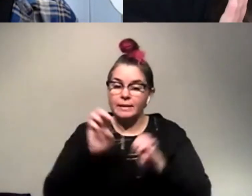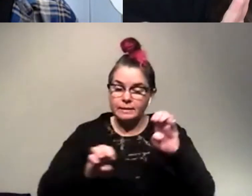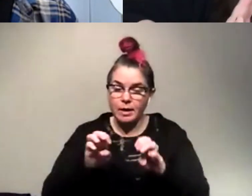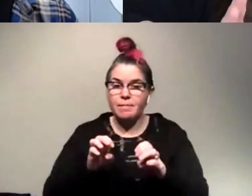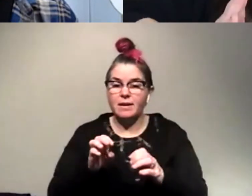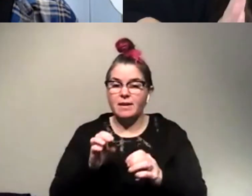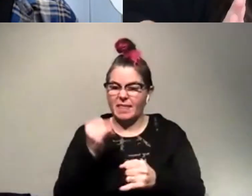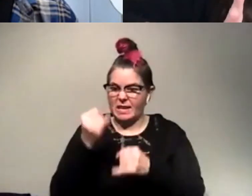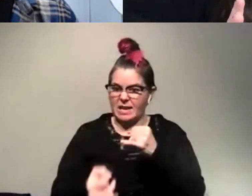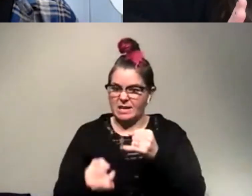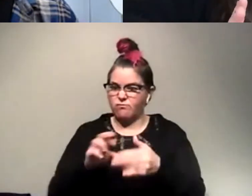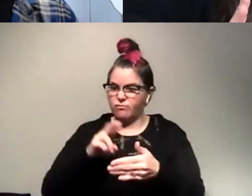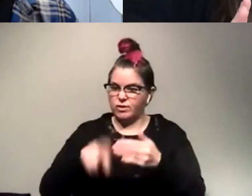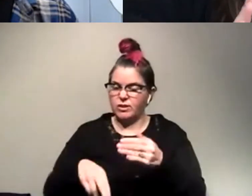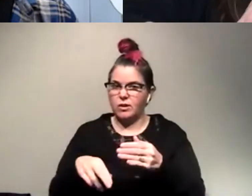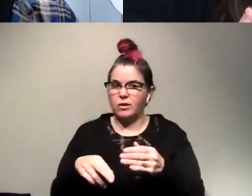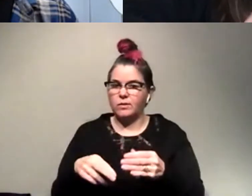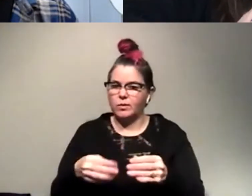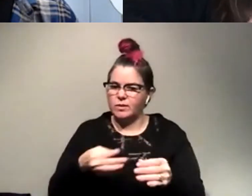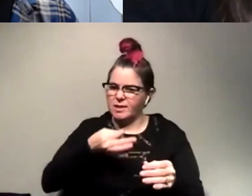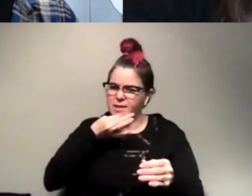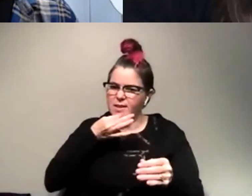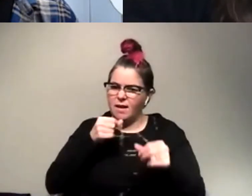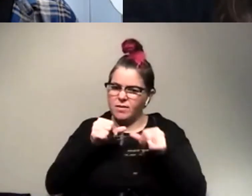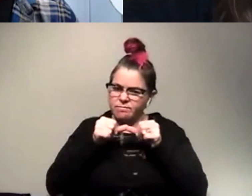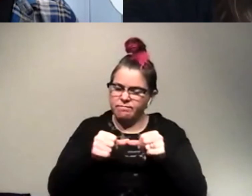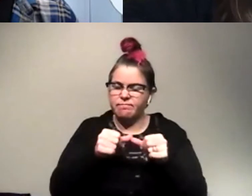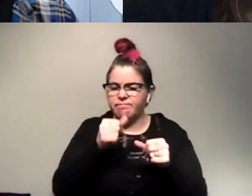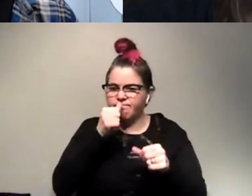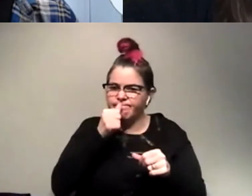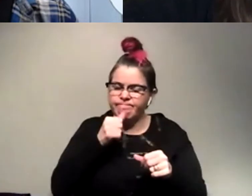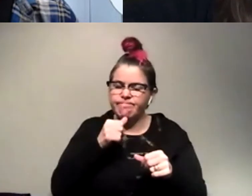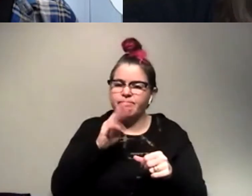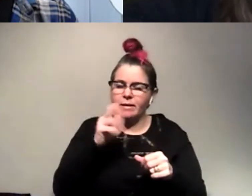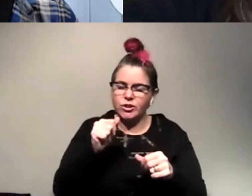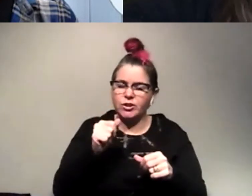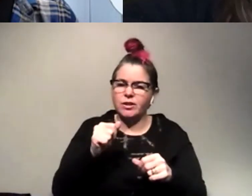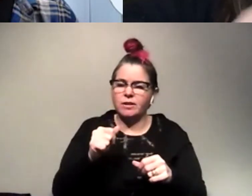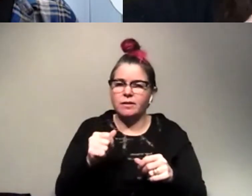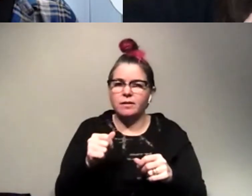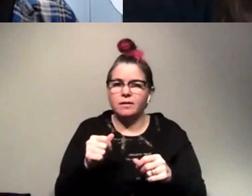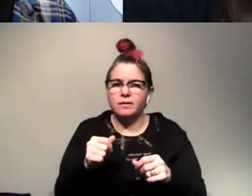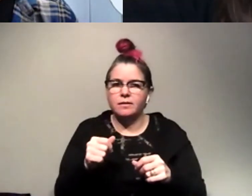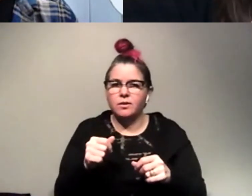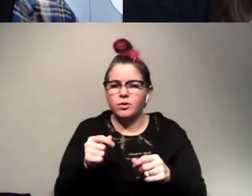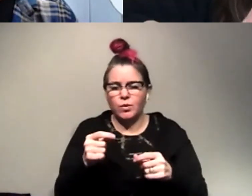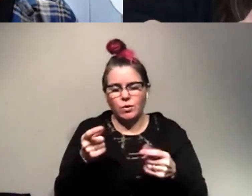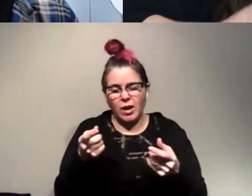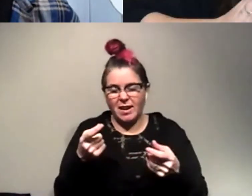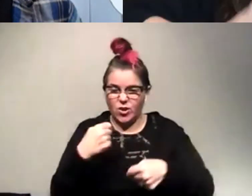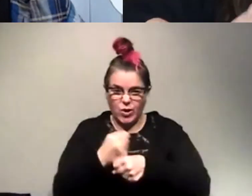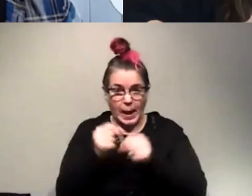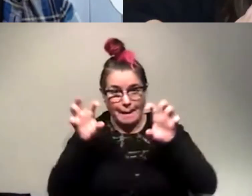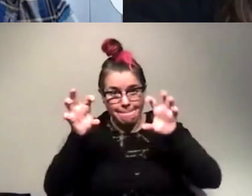end with some pretty tough bacteria that could handle a lot of antibiotics. So in a sense, you kind of like created a monster in the lab.